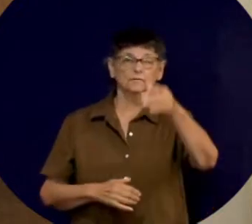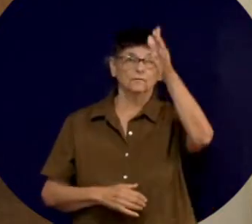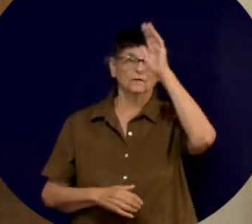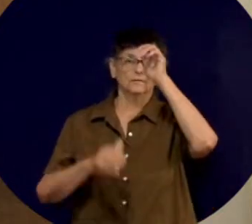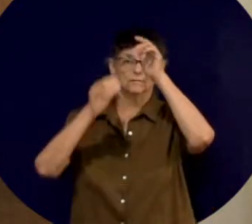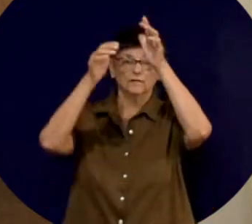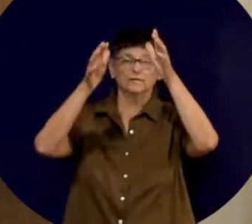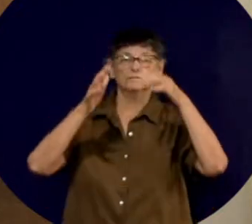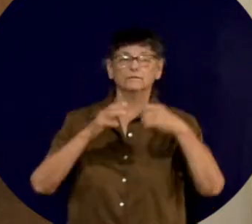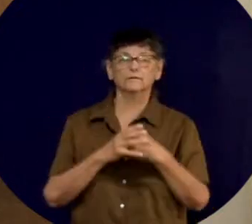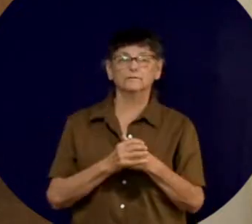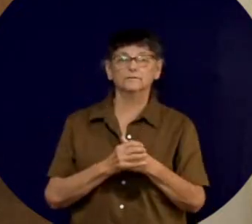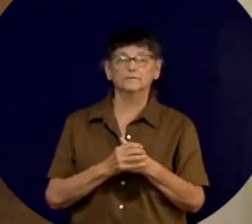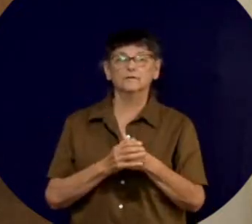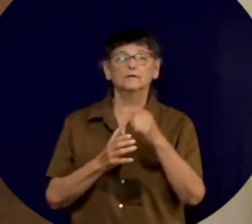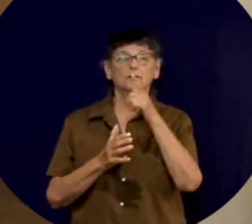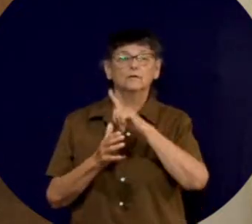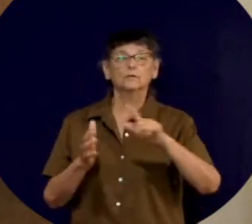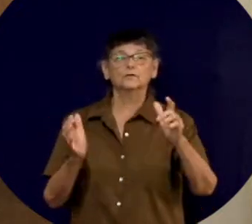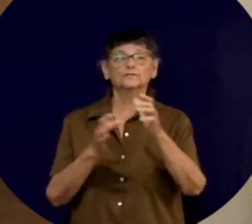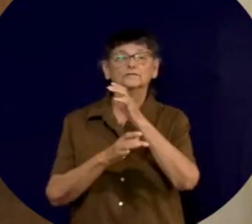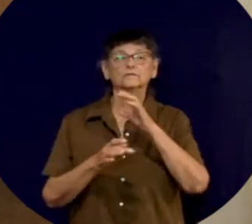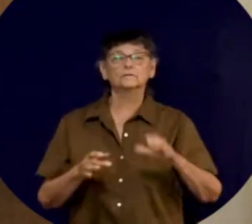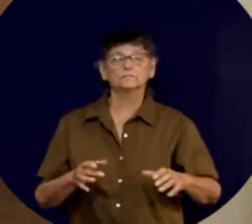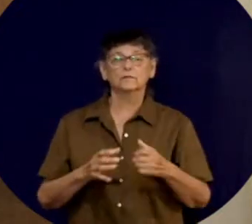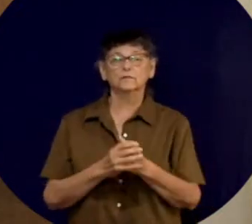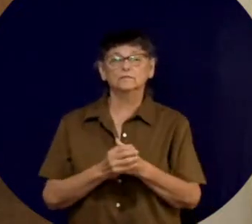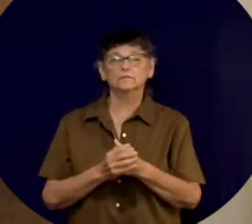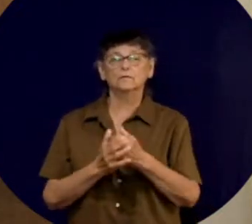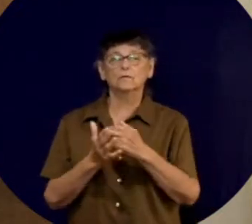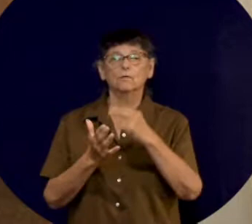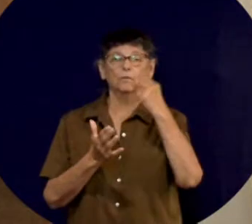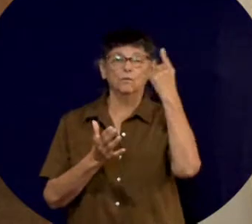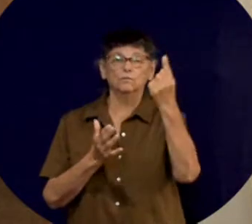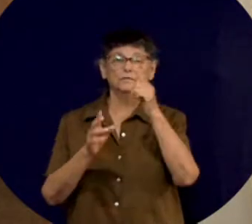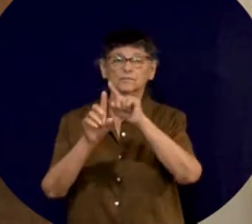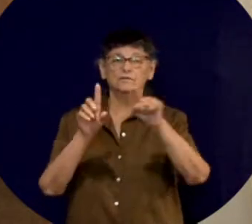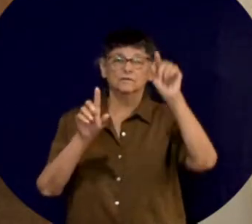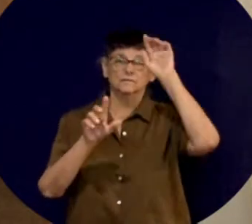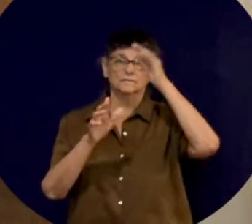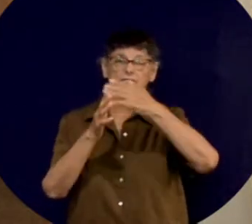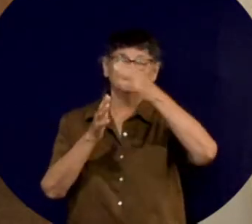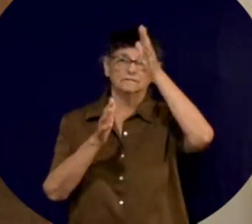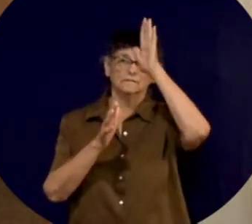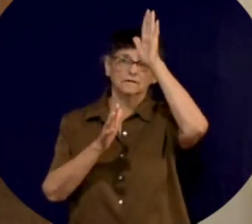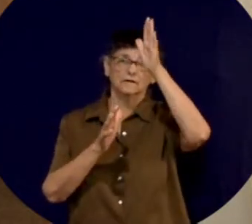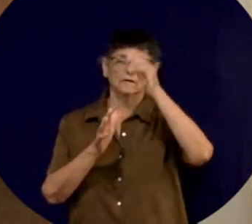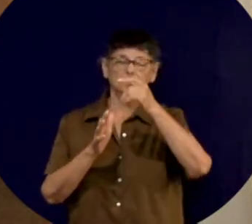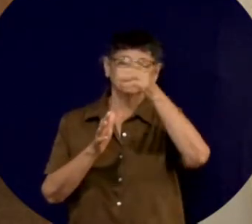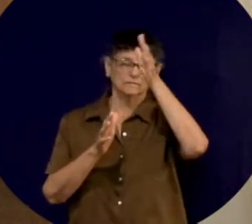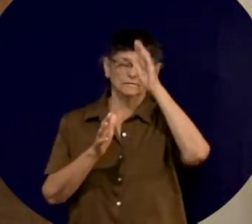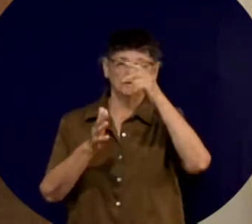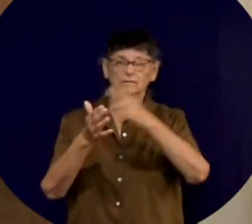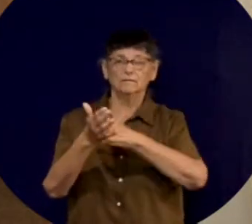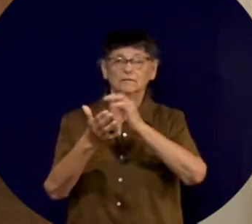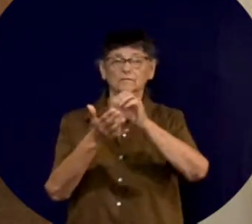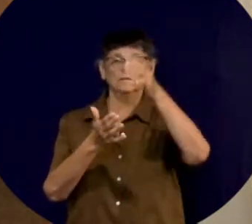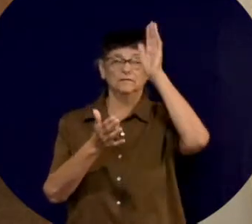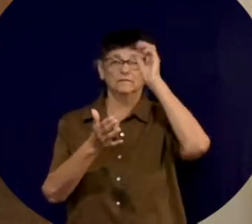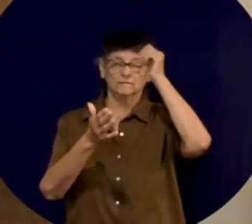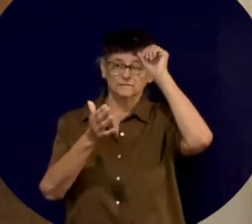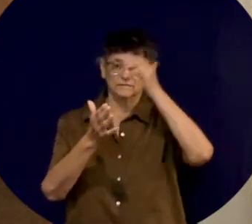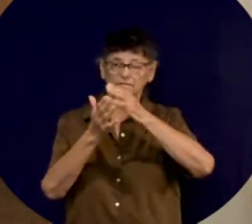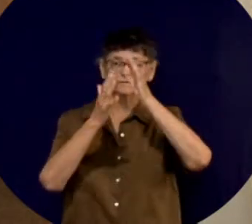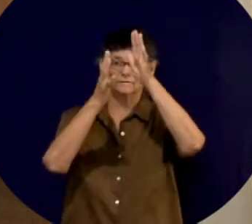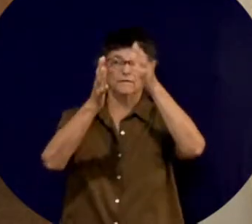God, Almighty Father, Lord Jesus Christ, only begotten Son of God, O Lord God, Lamb of God, Son